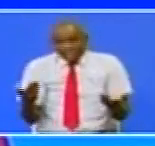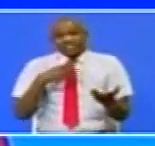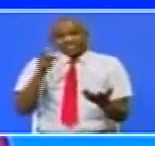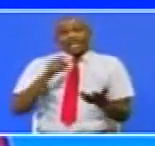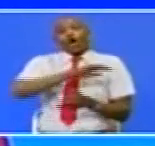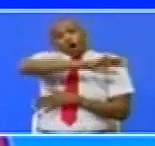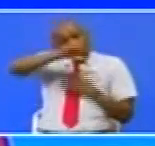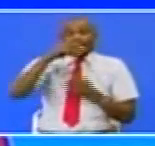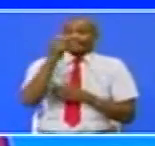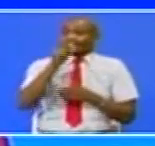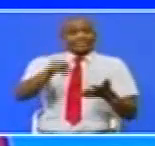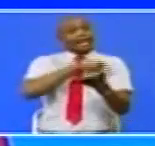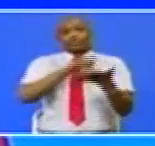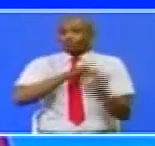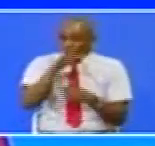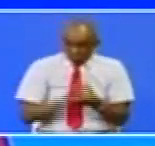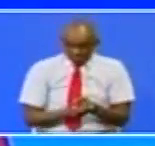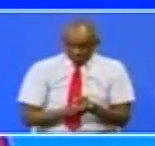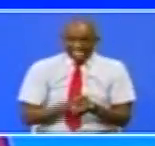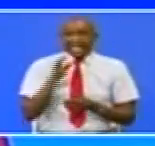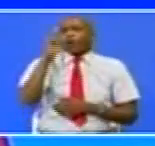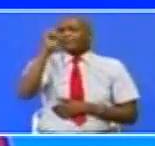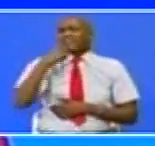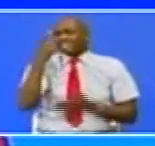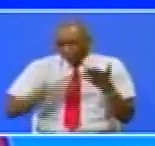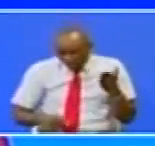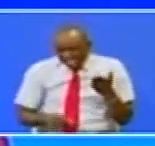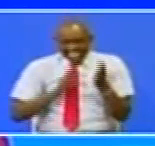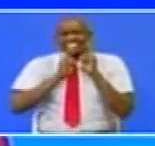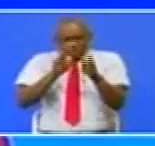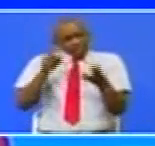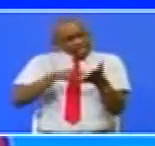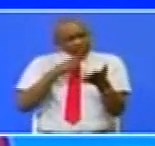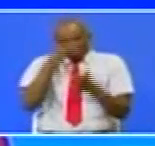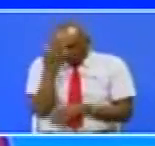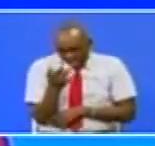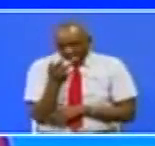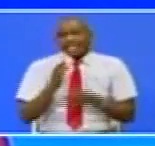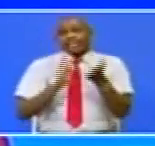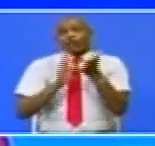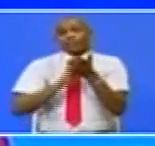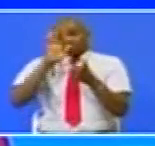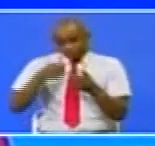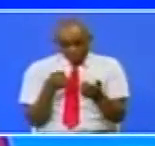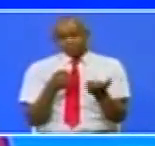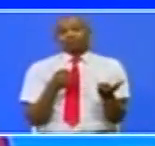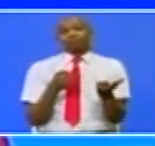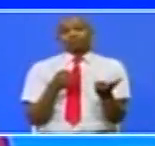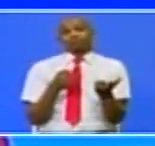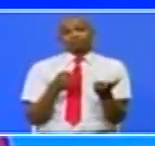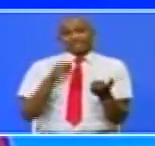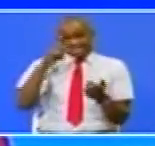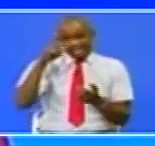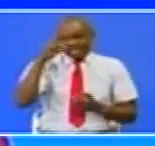the entire exam. The members of parliament argue that the results were cancelled after recommendations by the discredited